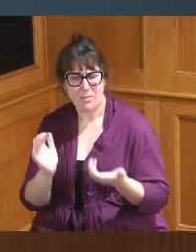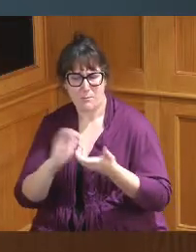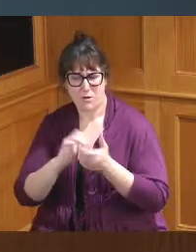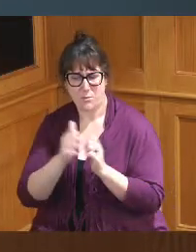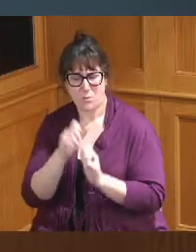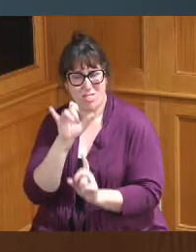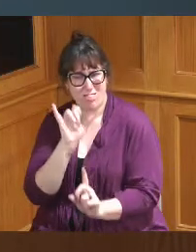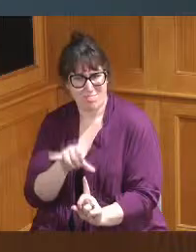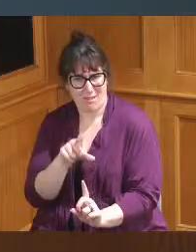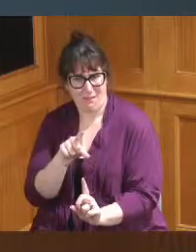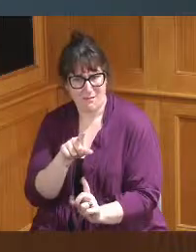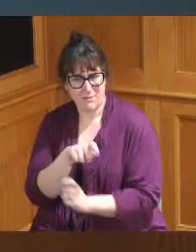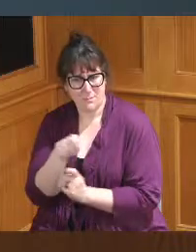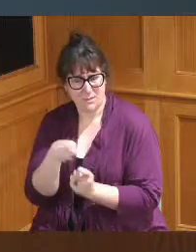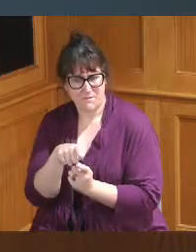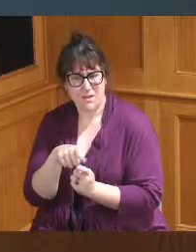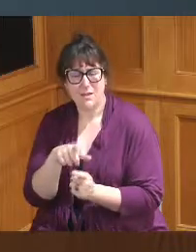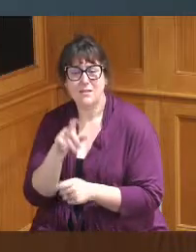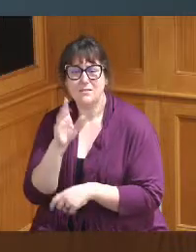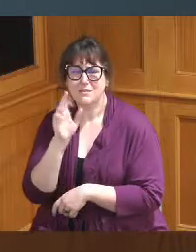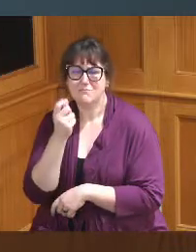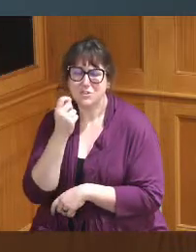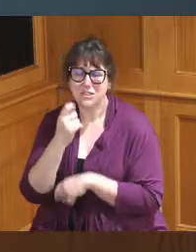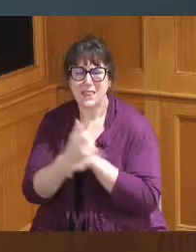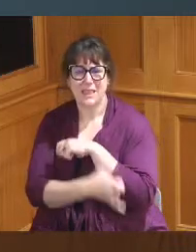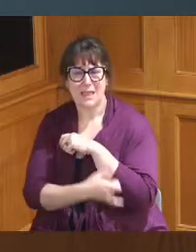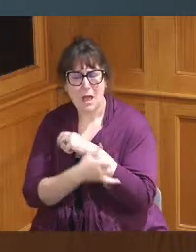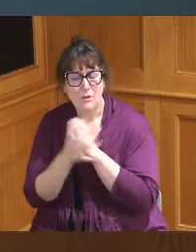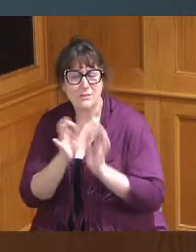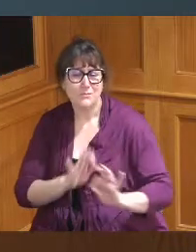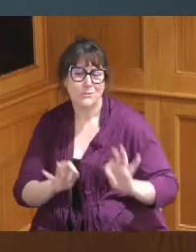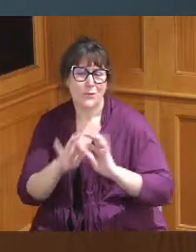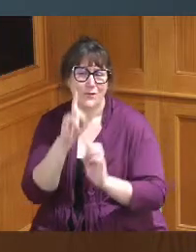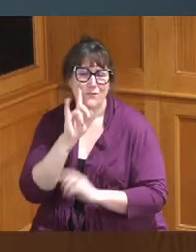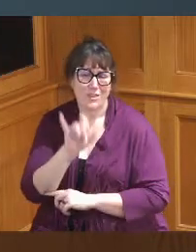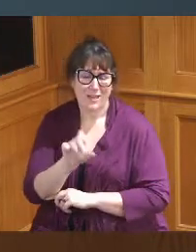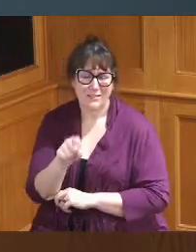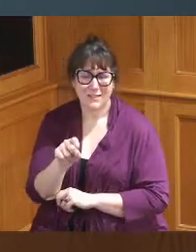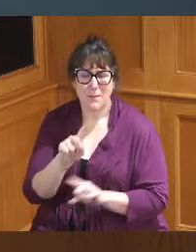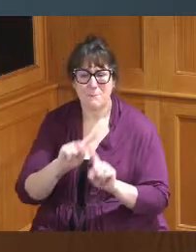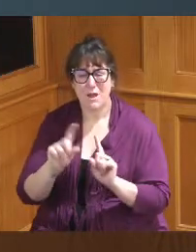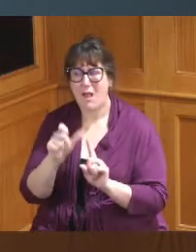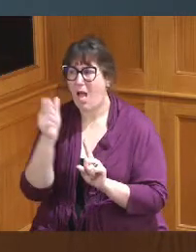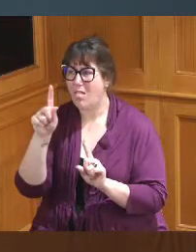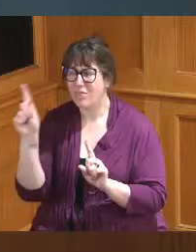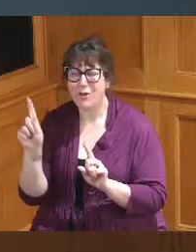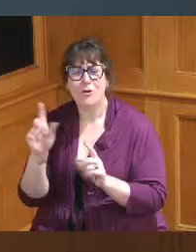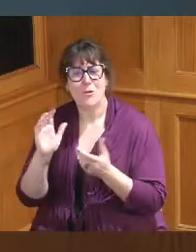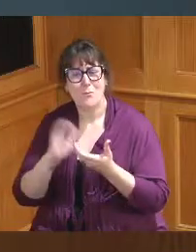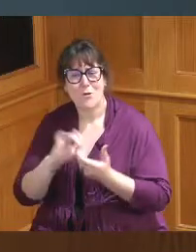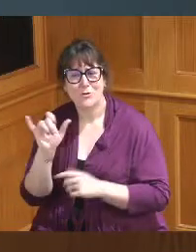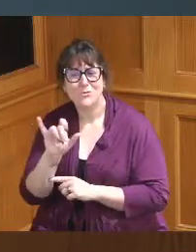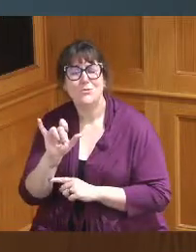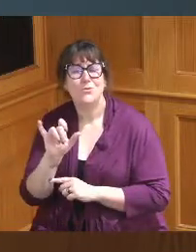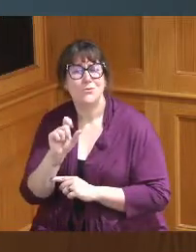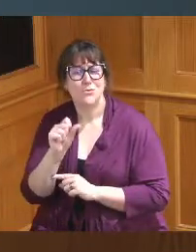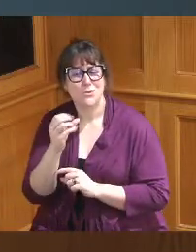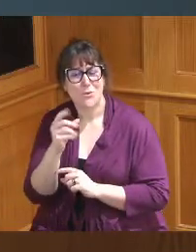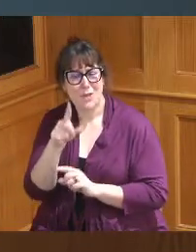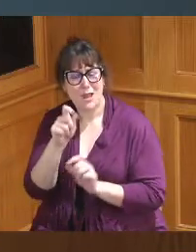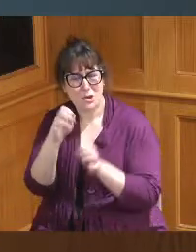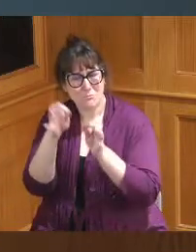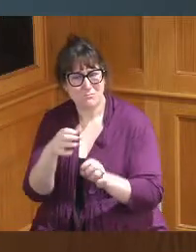there, because I know the county has been instrumental, as you say, but there have been other partners. And can you help us understand, as you continue to look